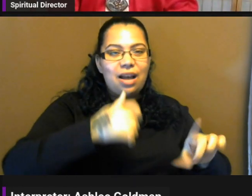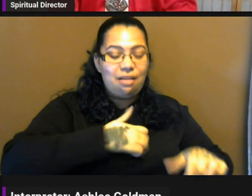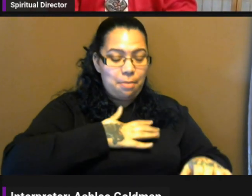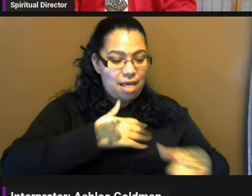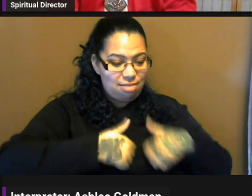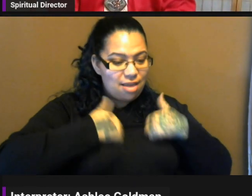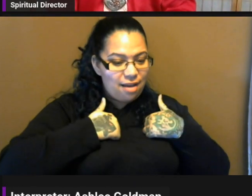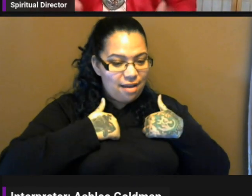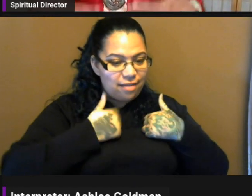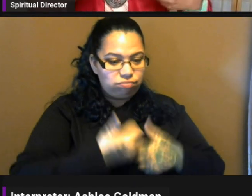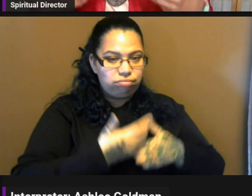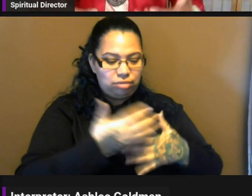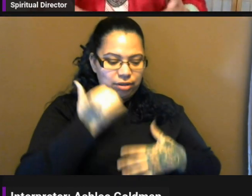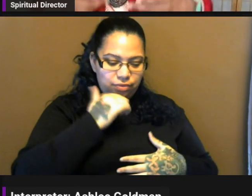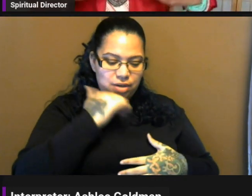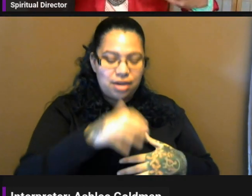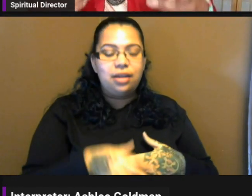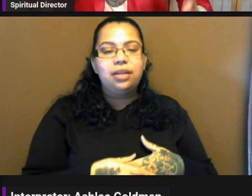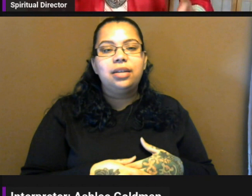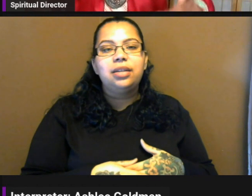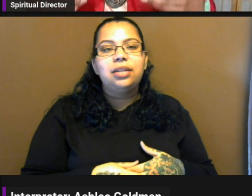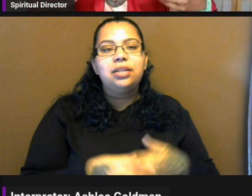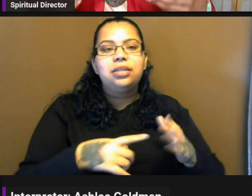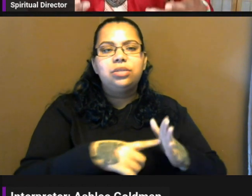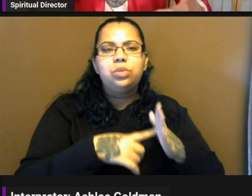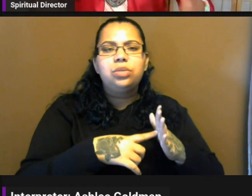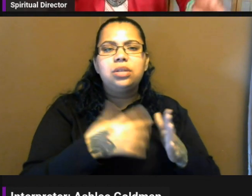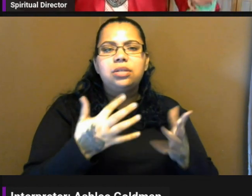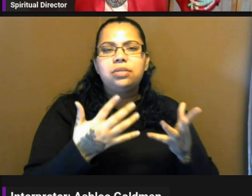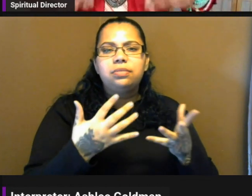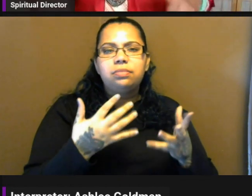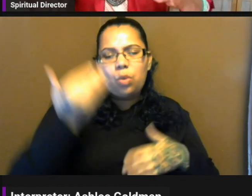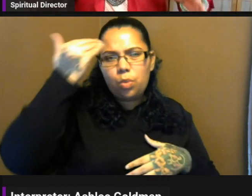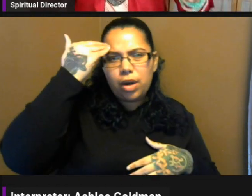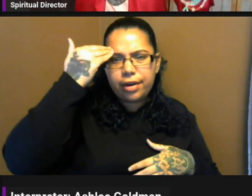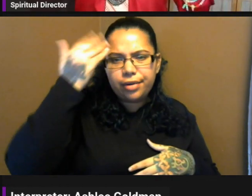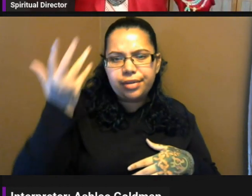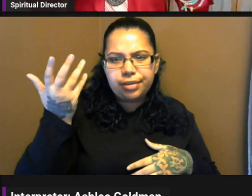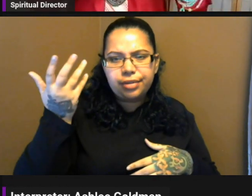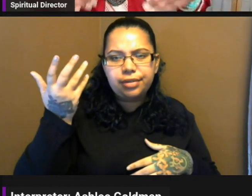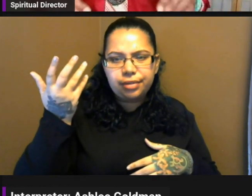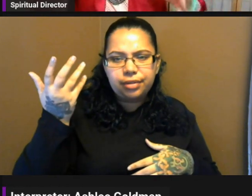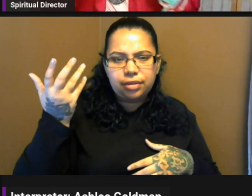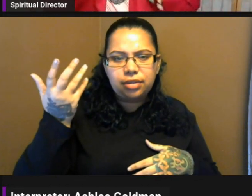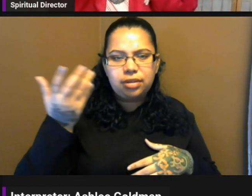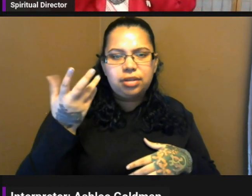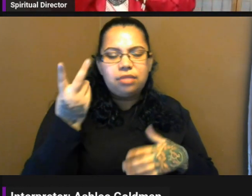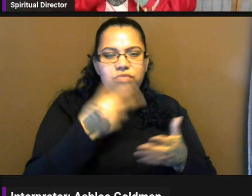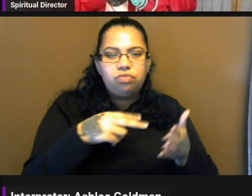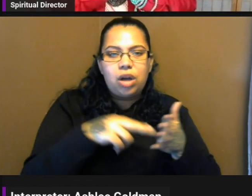live, it affords us a certain awareness that gives rise to our